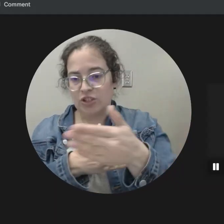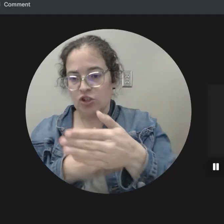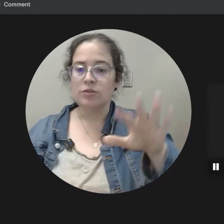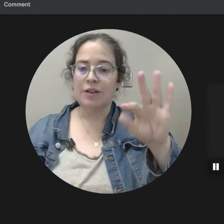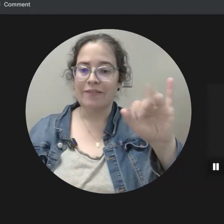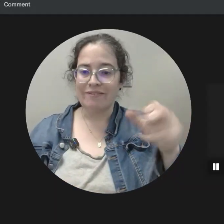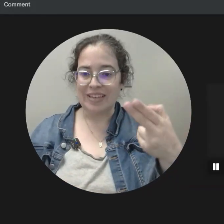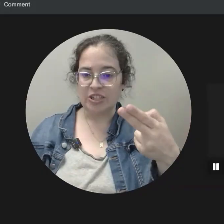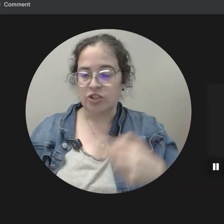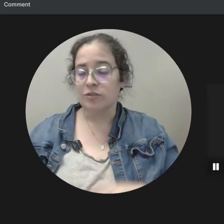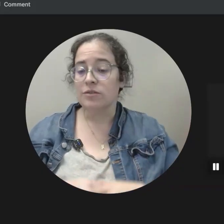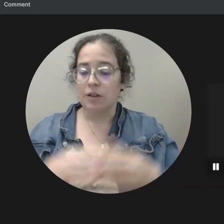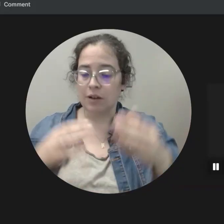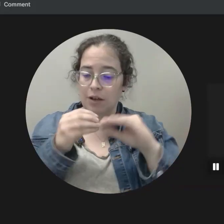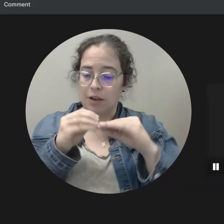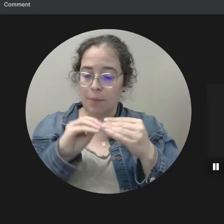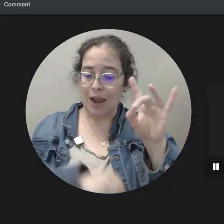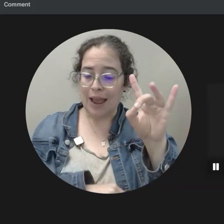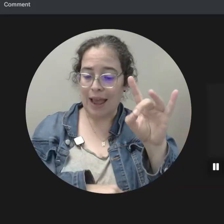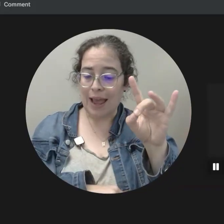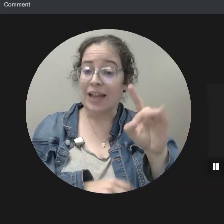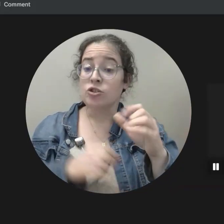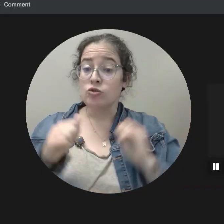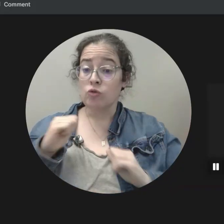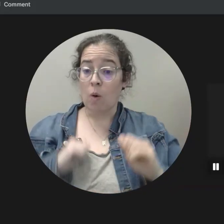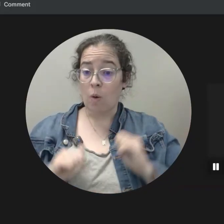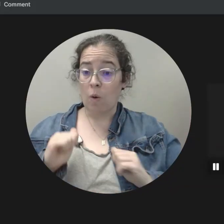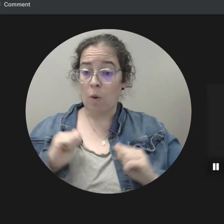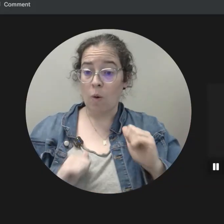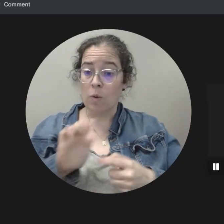Number 8, shows.